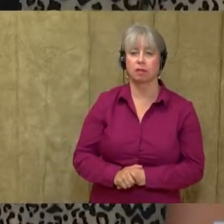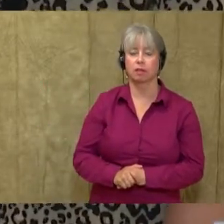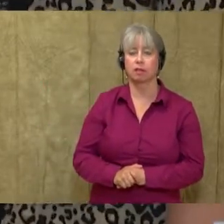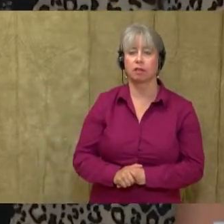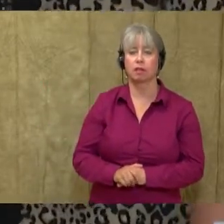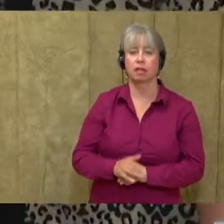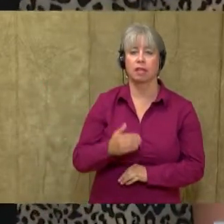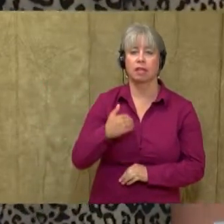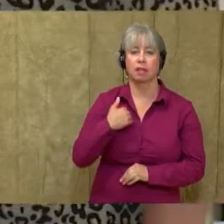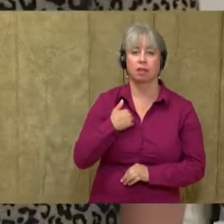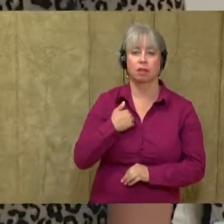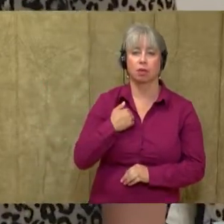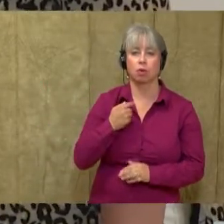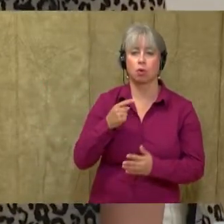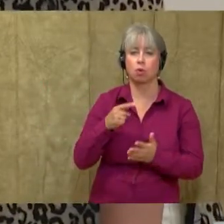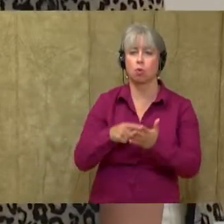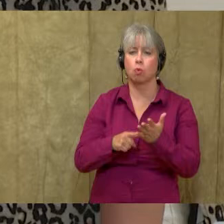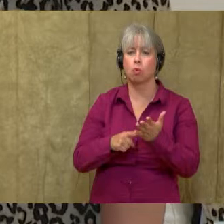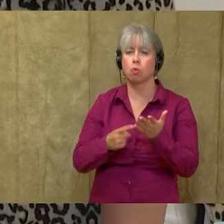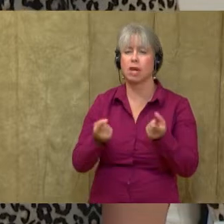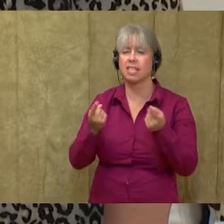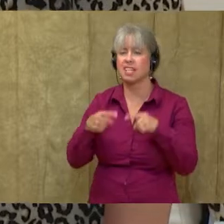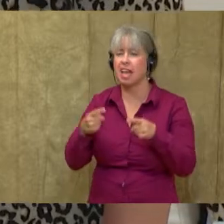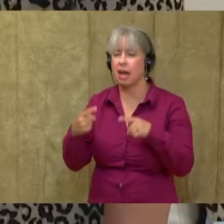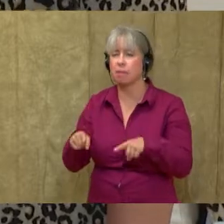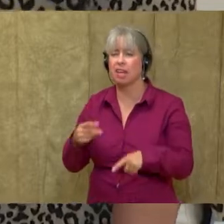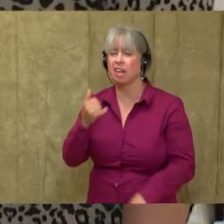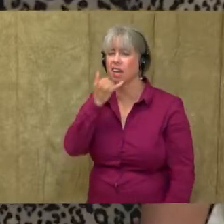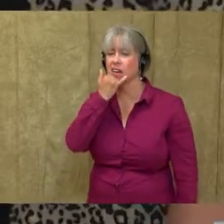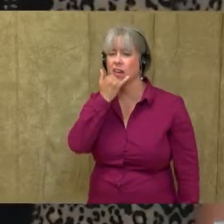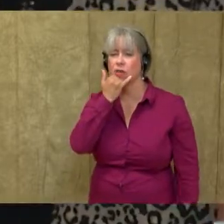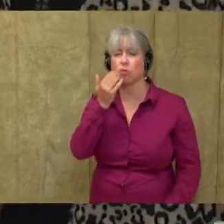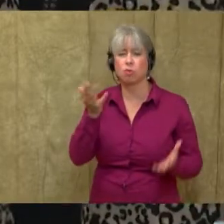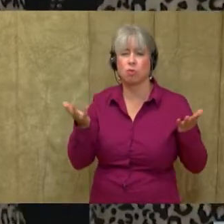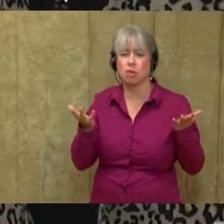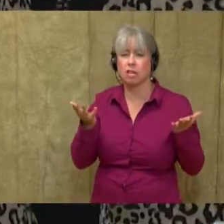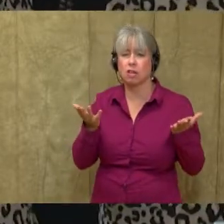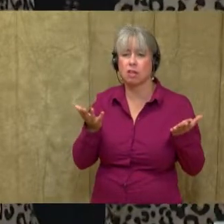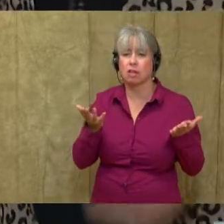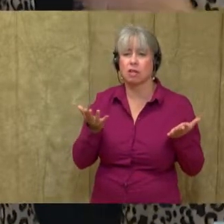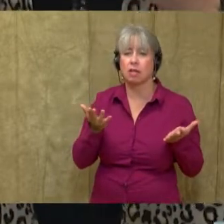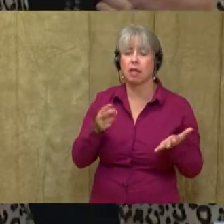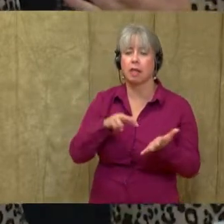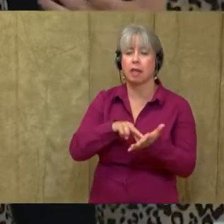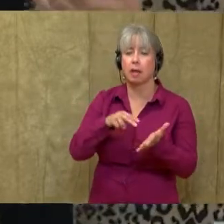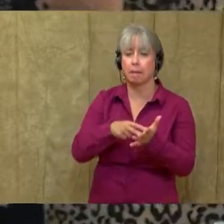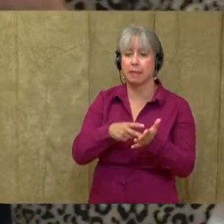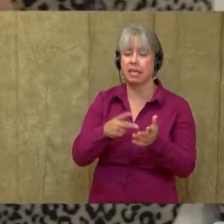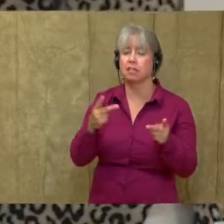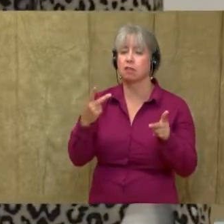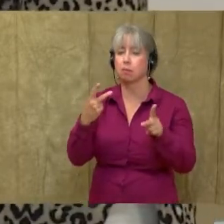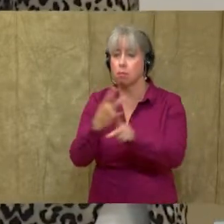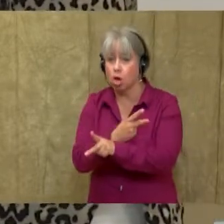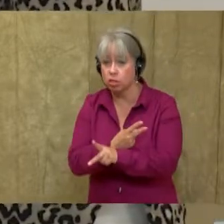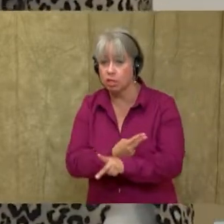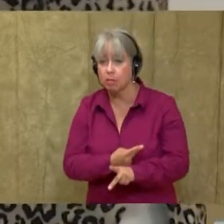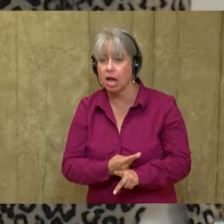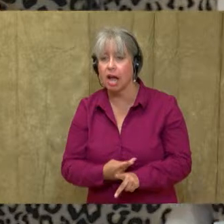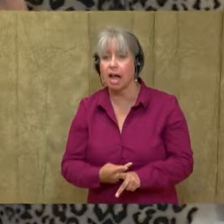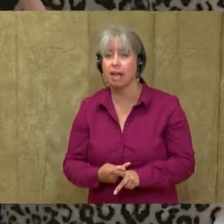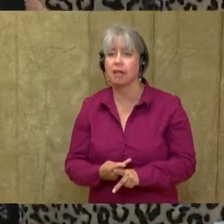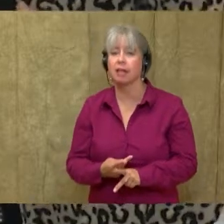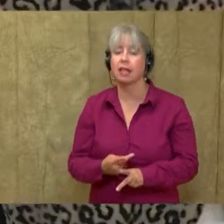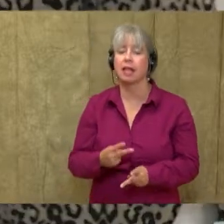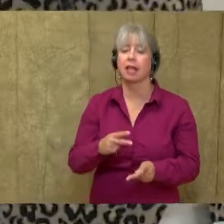have my r. What is happening right here? R squared and r. R squared and r are being multiplied. That's where my